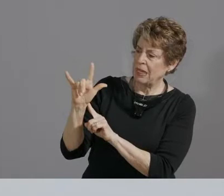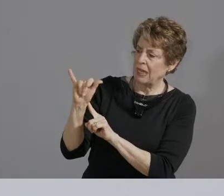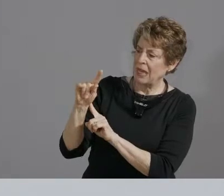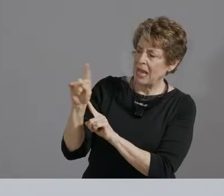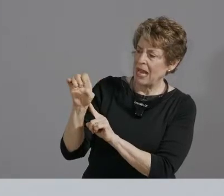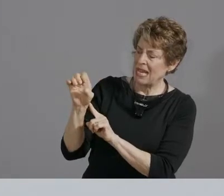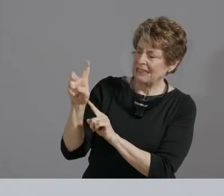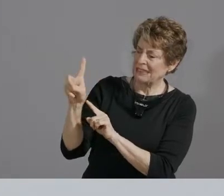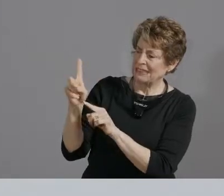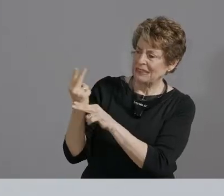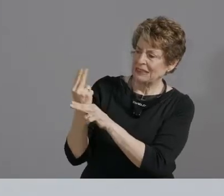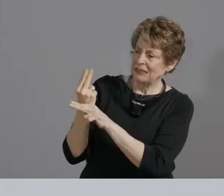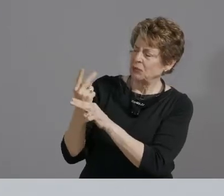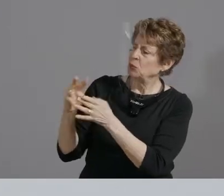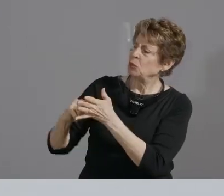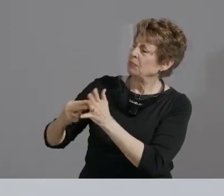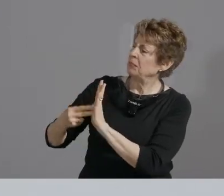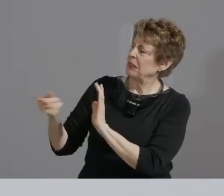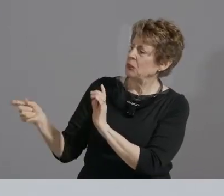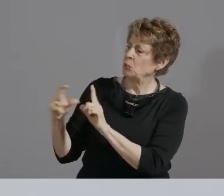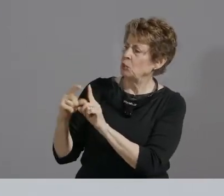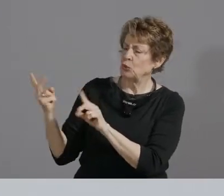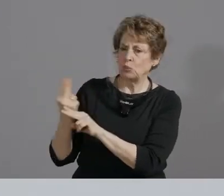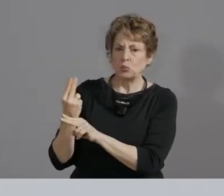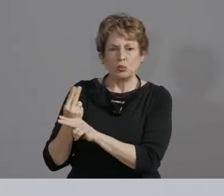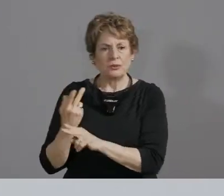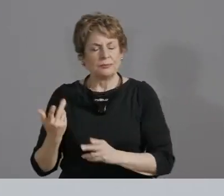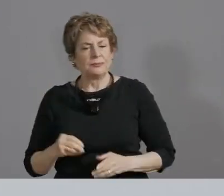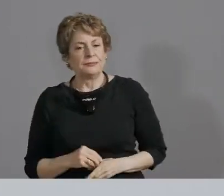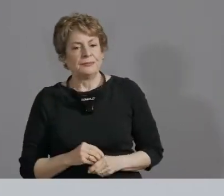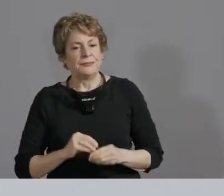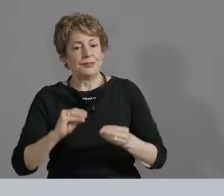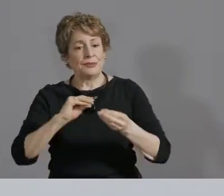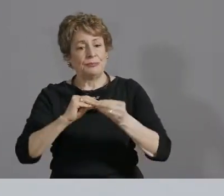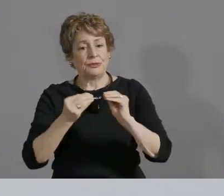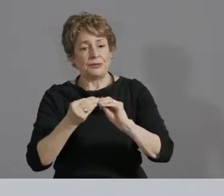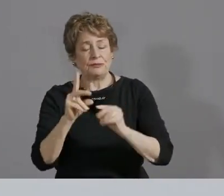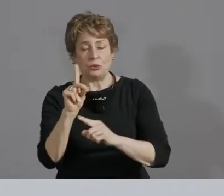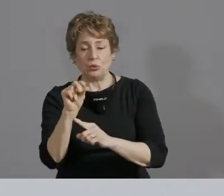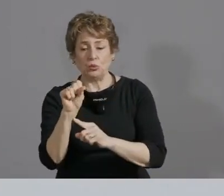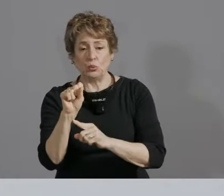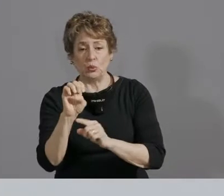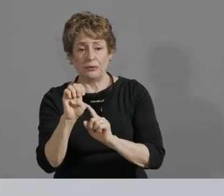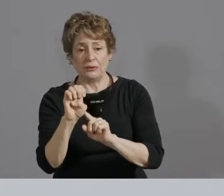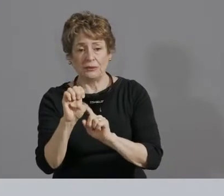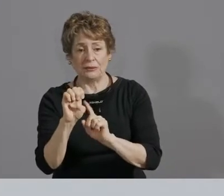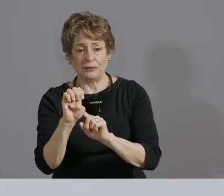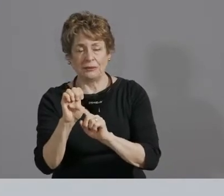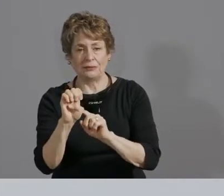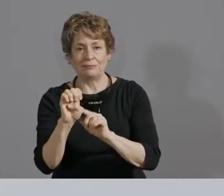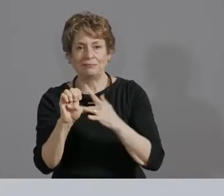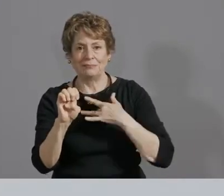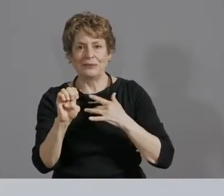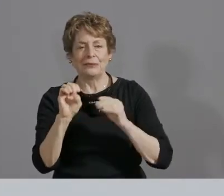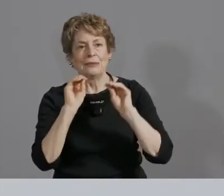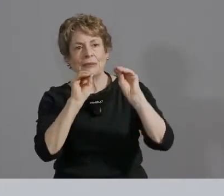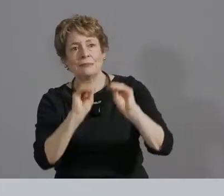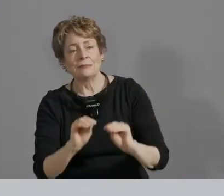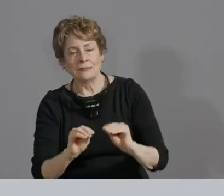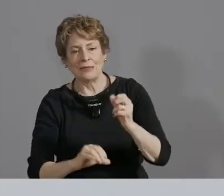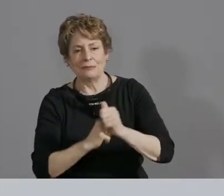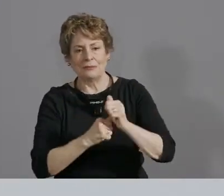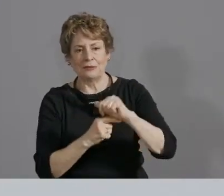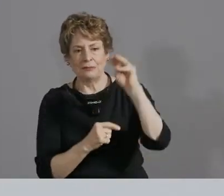of doses ordered, that gets updated every Monday. And so we take the total number of administered doses and divide it by the number of